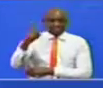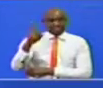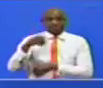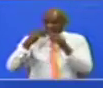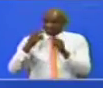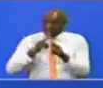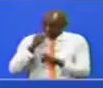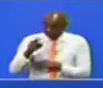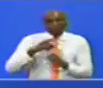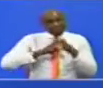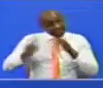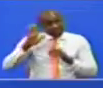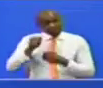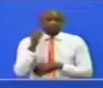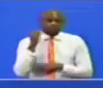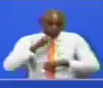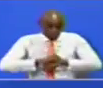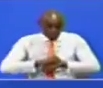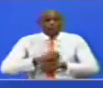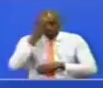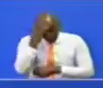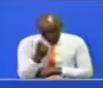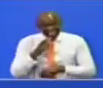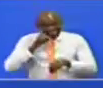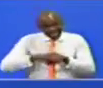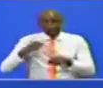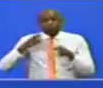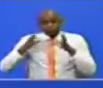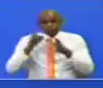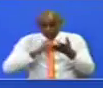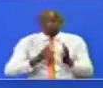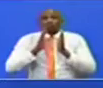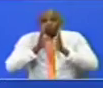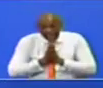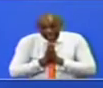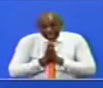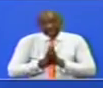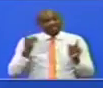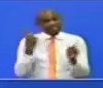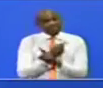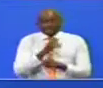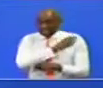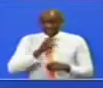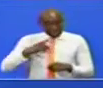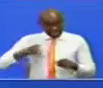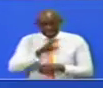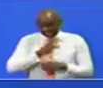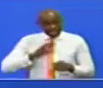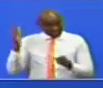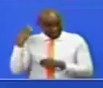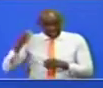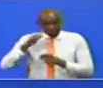here after running away from school, allegedly after being forced to pray to a God that his Christian background does